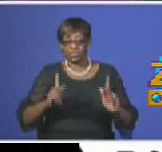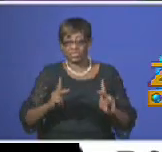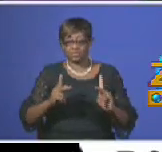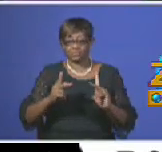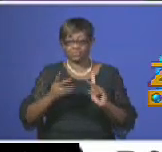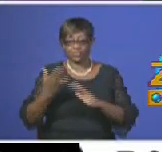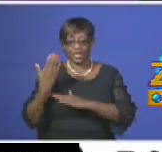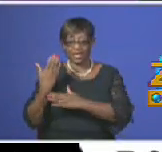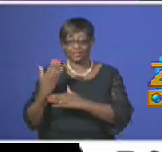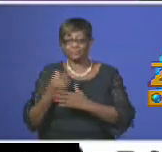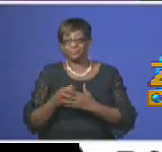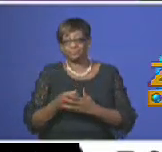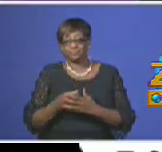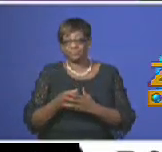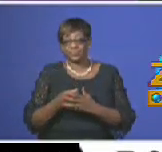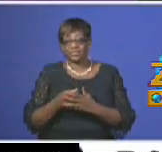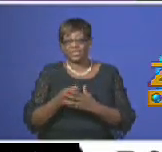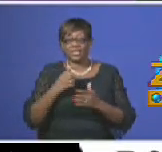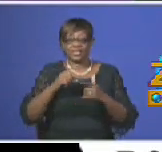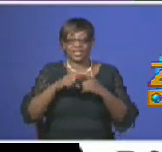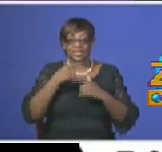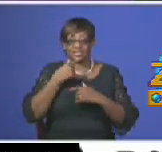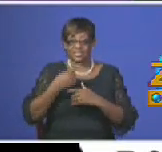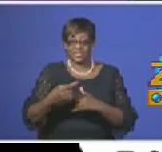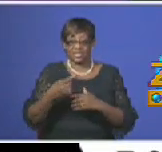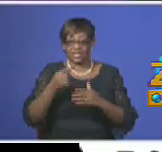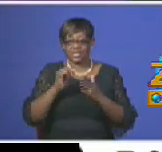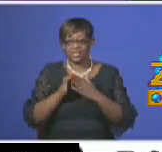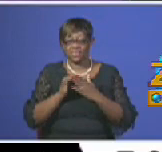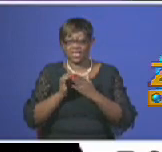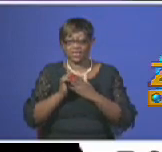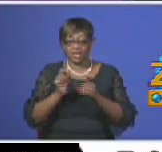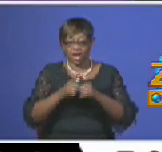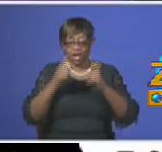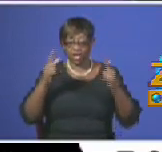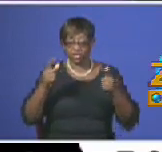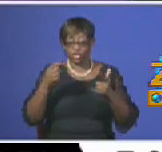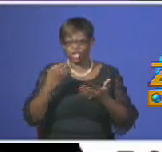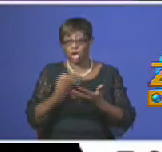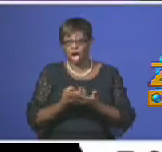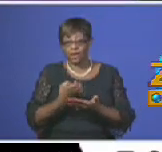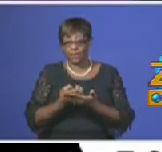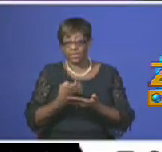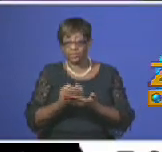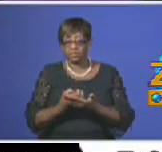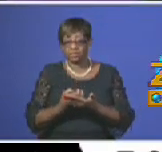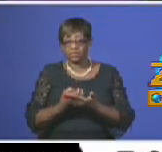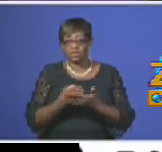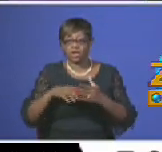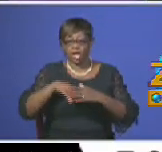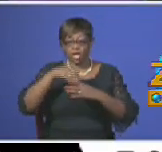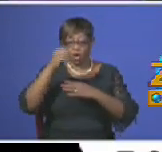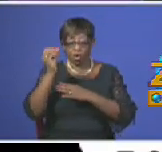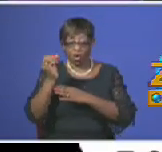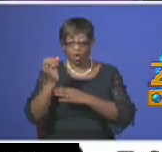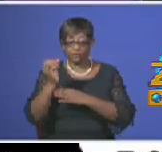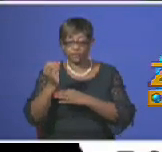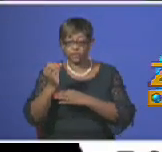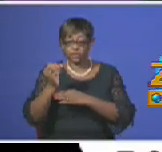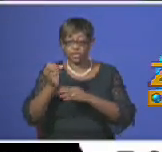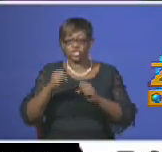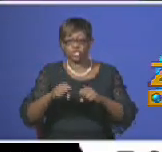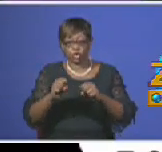development. The Prime Minister noted that adverse pronouncements by larger economies pertaining to offshore international financial